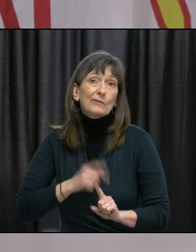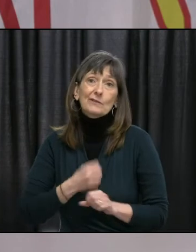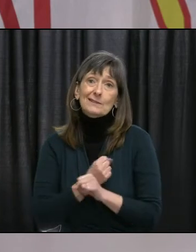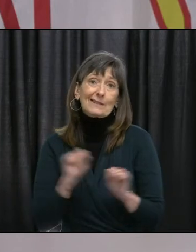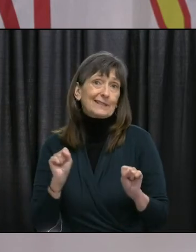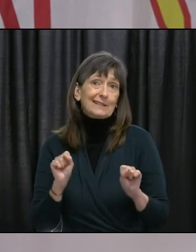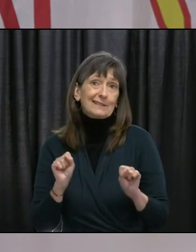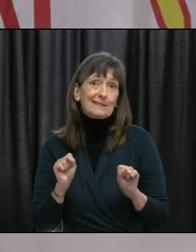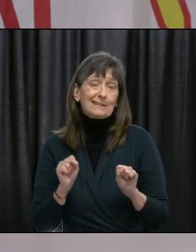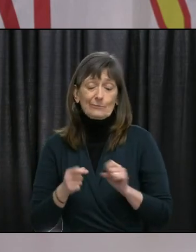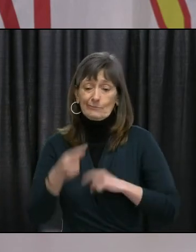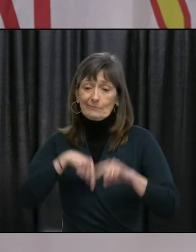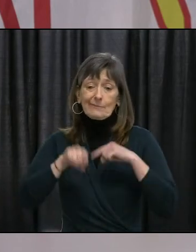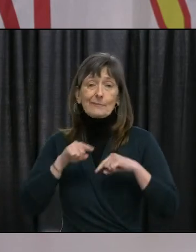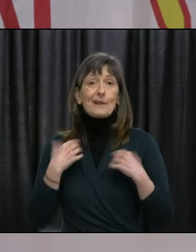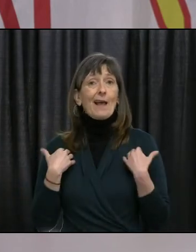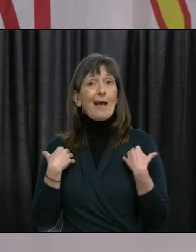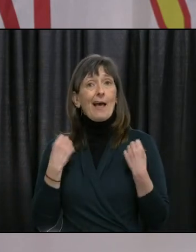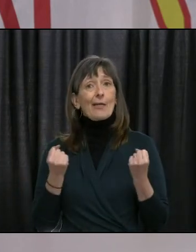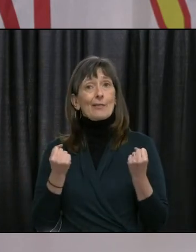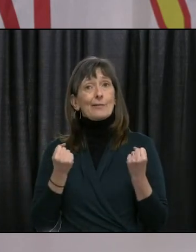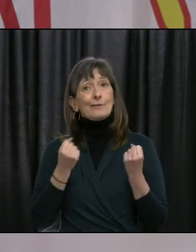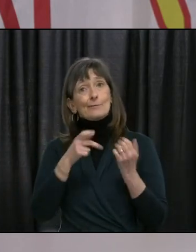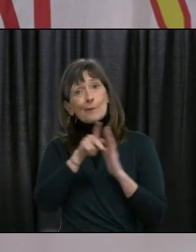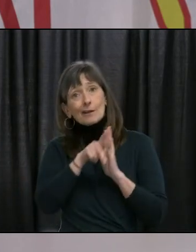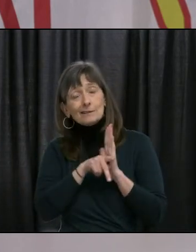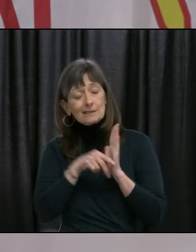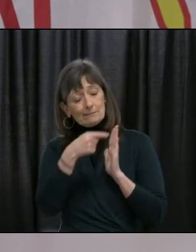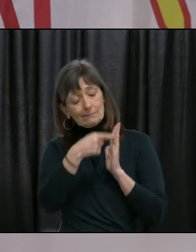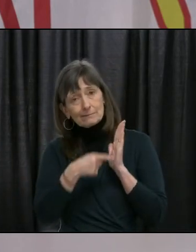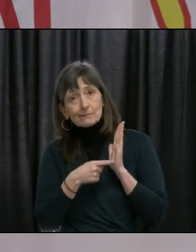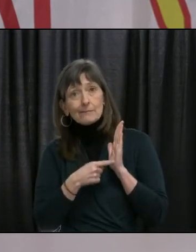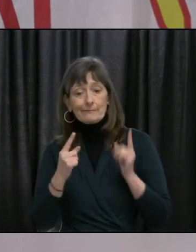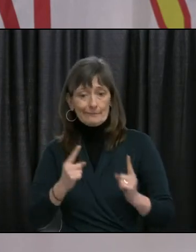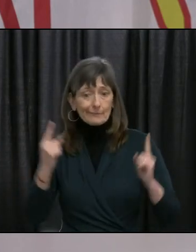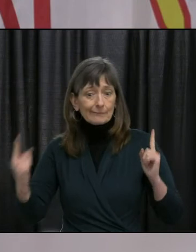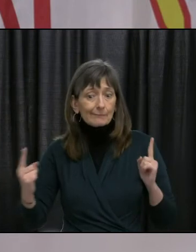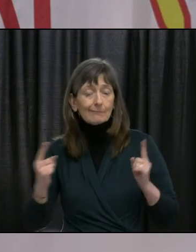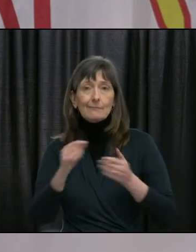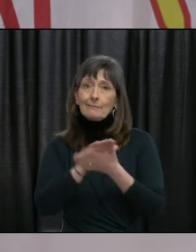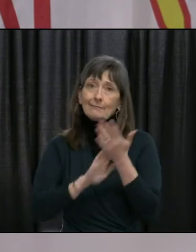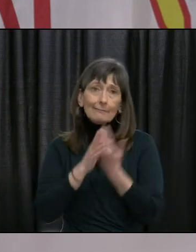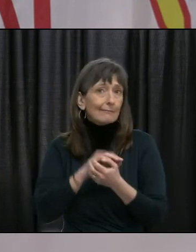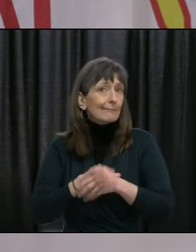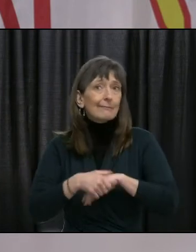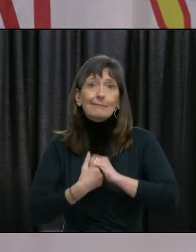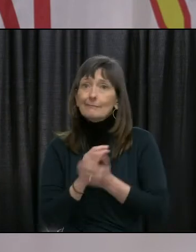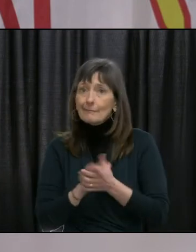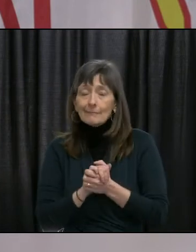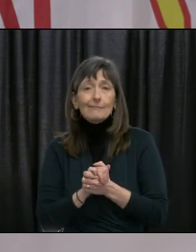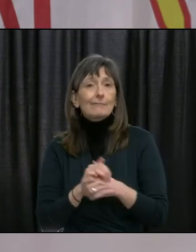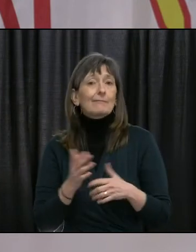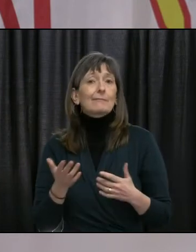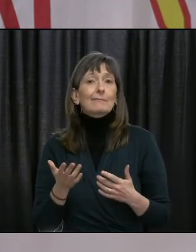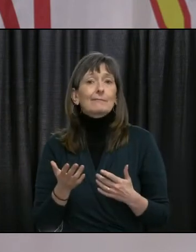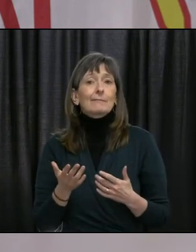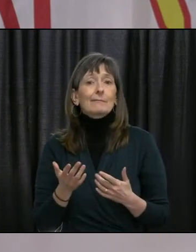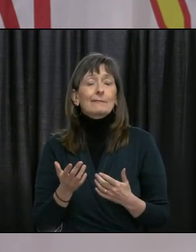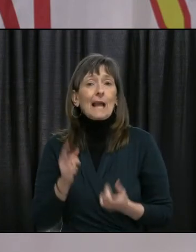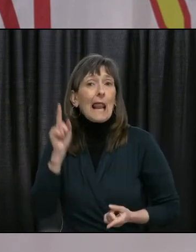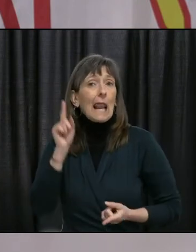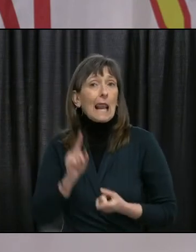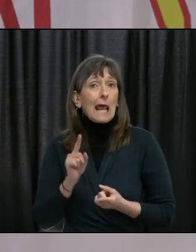health principles. So we talk, in this case, we talk about physical distancing, we talk about careful hand washing, we talk about reducing the